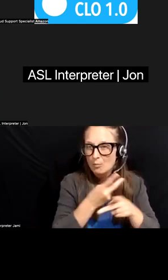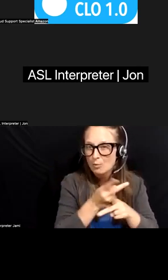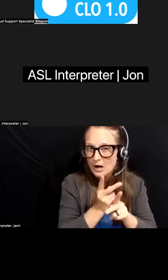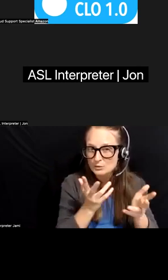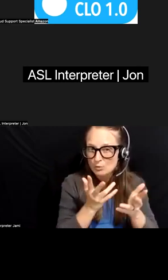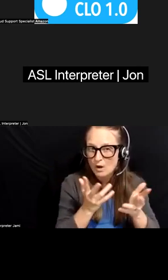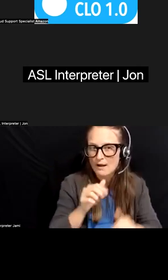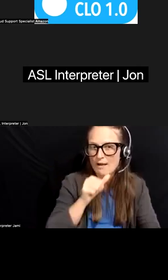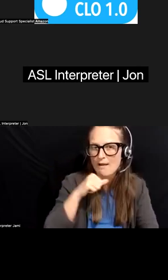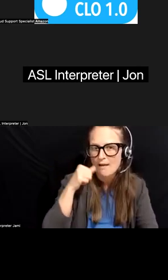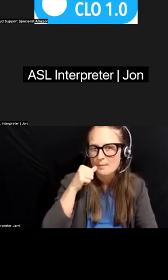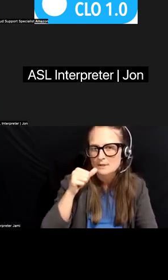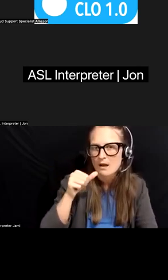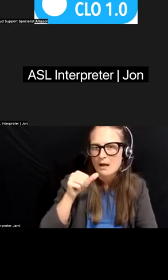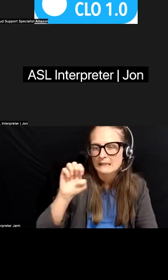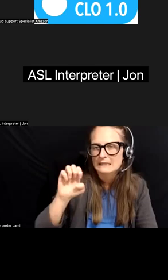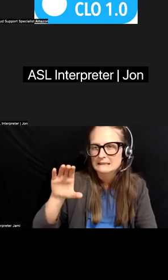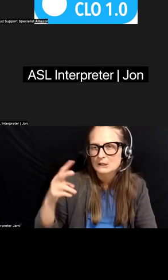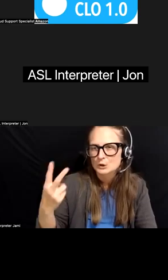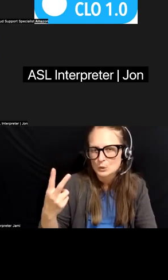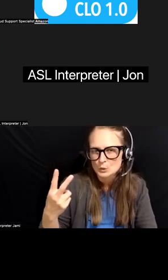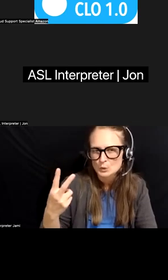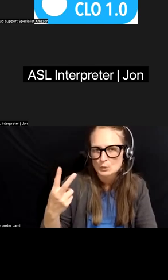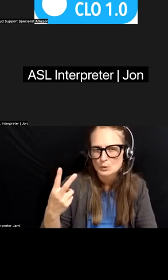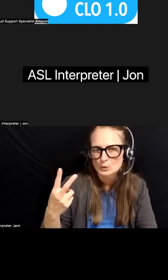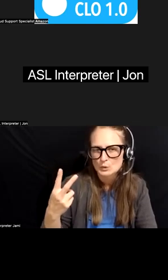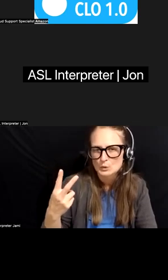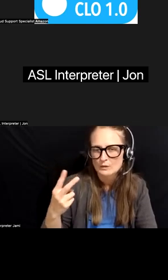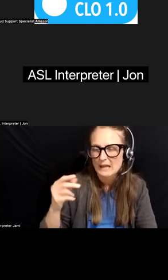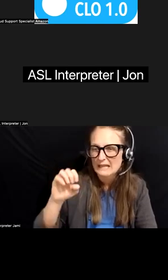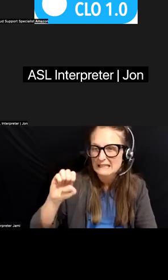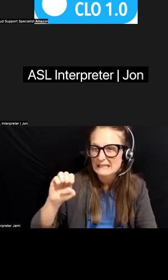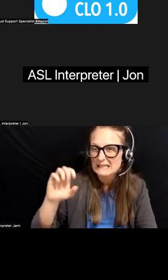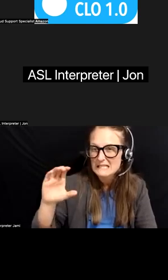include Amazon EC2, GoGrid. So this EC2,